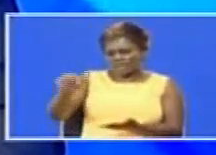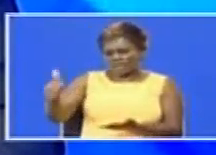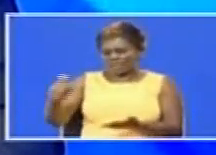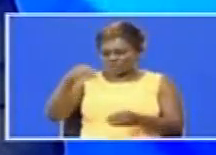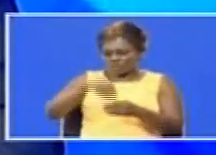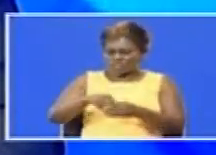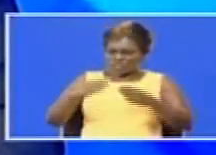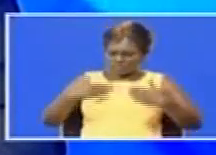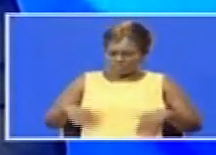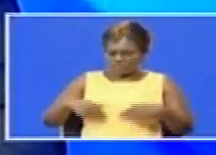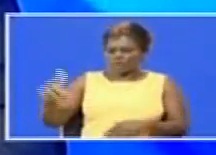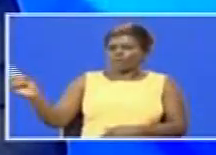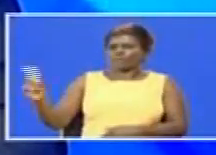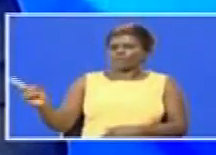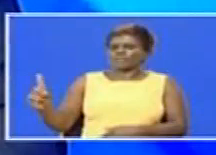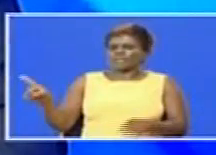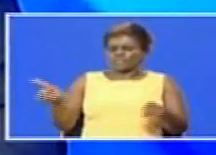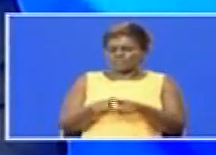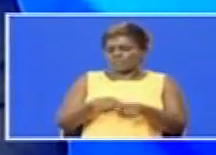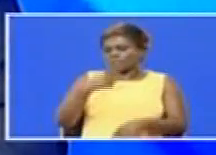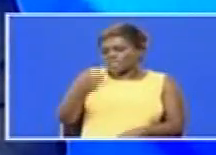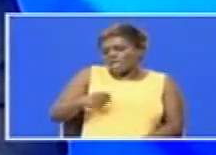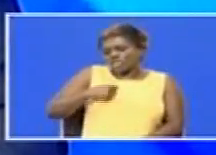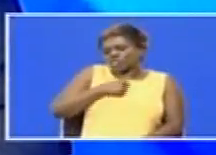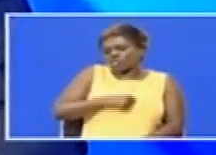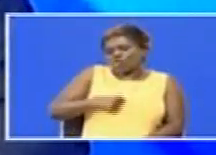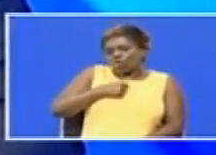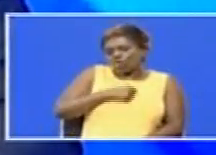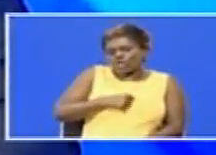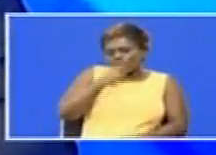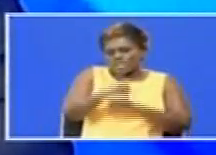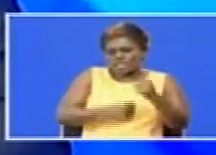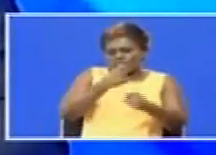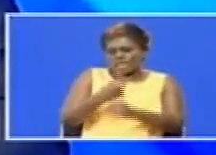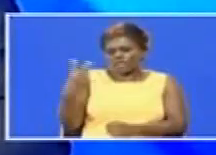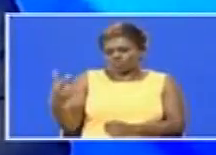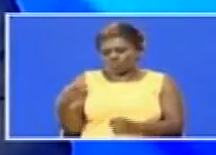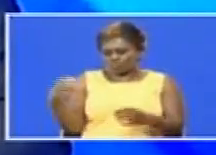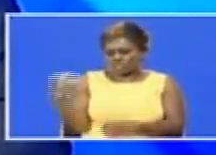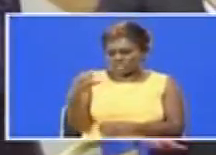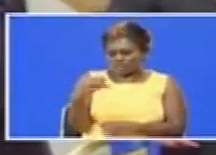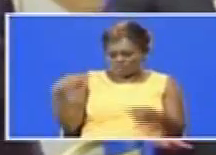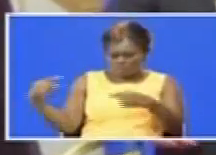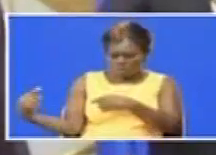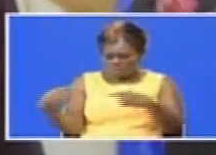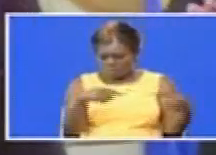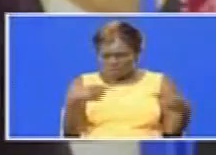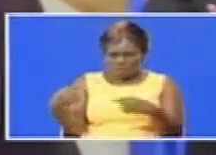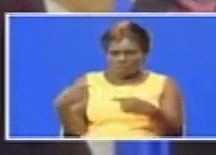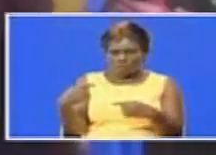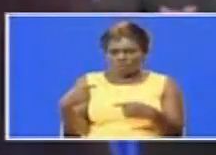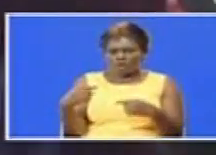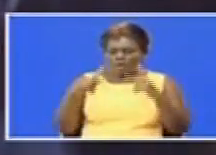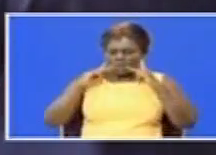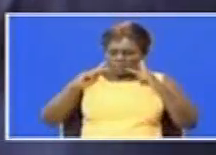people, President Salva Kiir also apologized to his citizens for the two-year-long civil war. The quest for